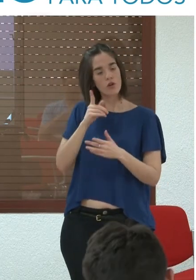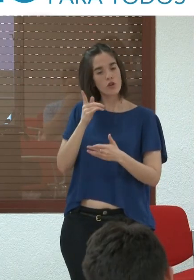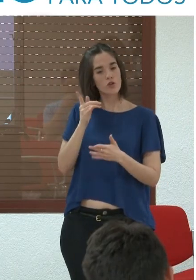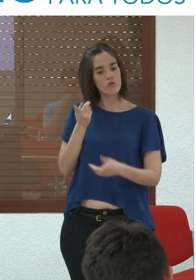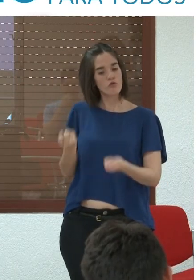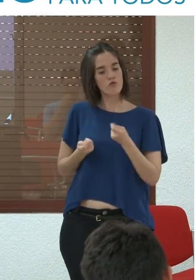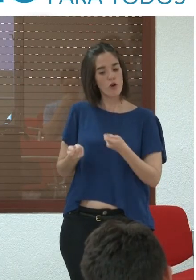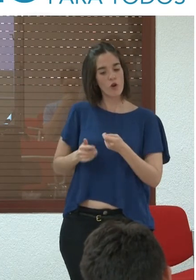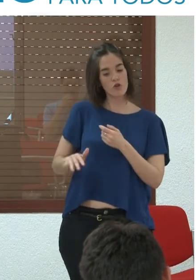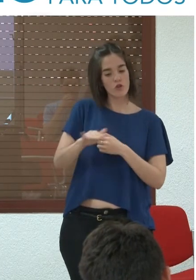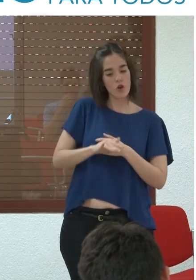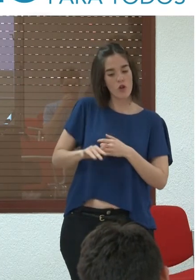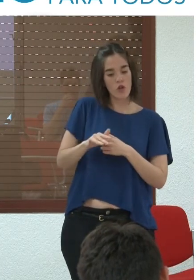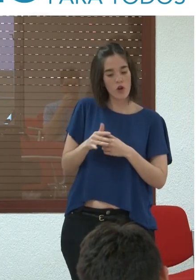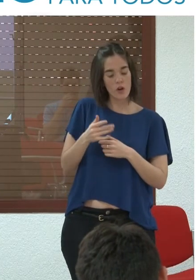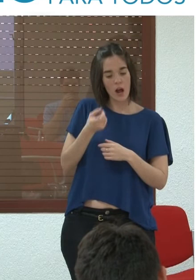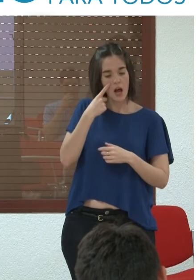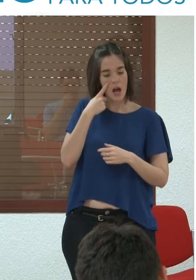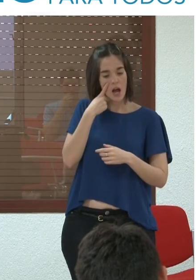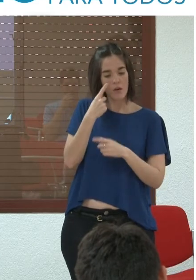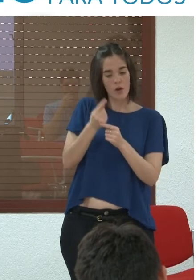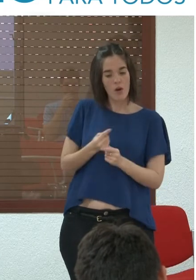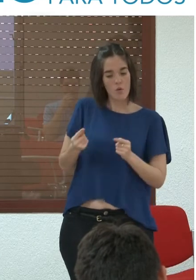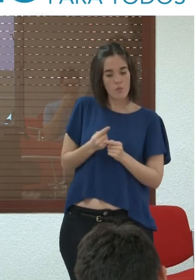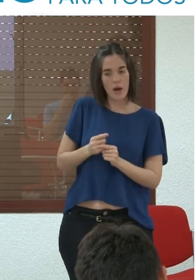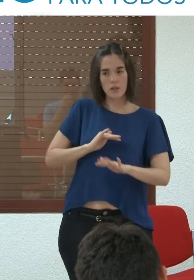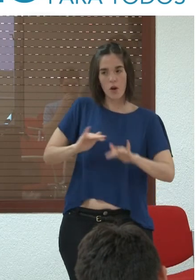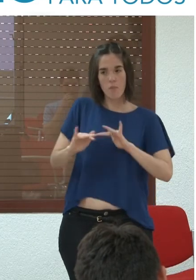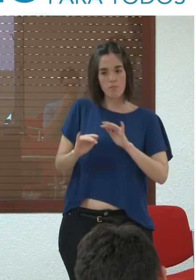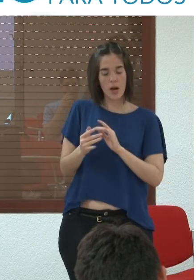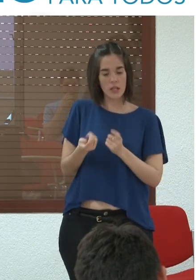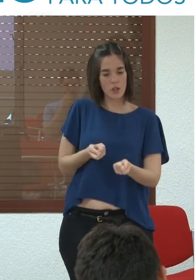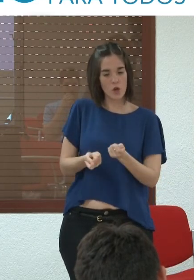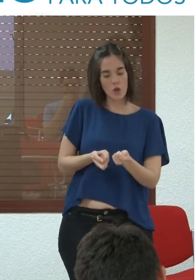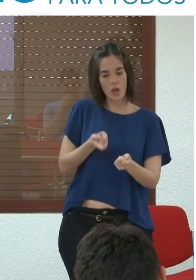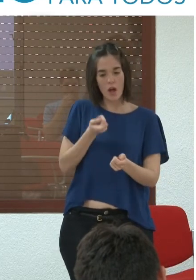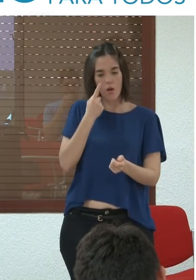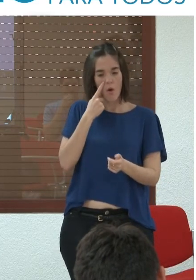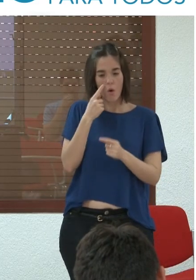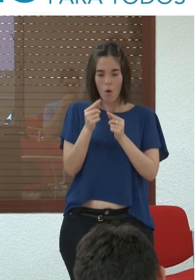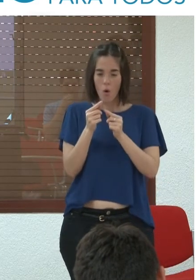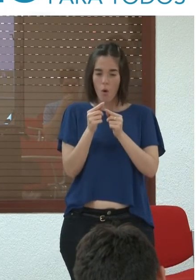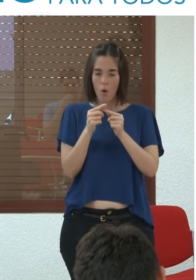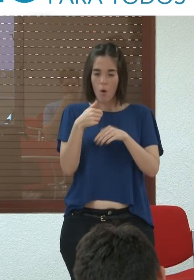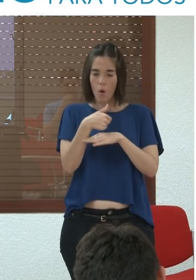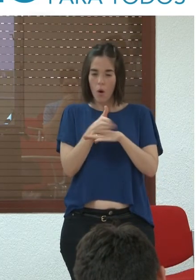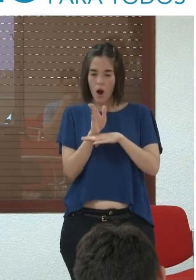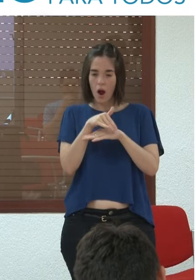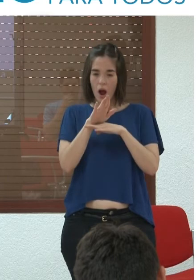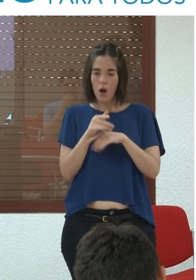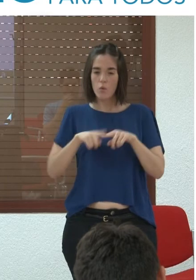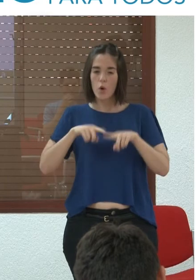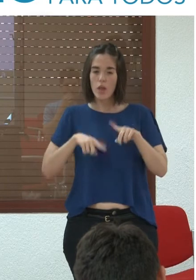When you do the position control, do you introduce a normalized gait pattern, or you enter only